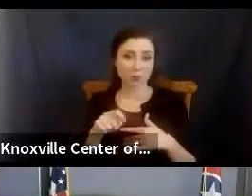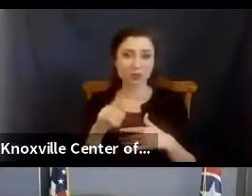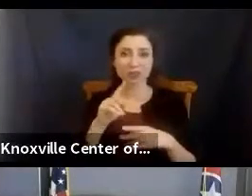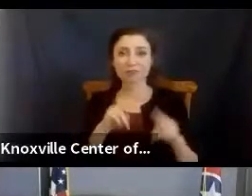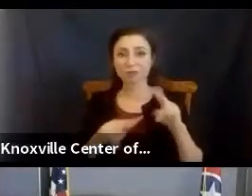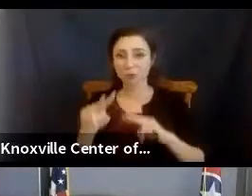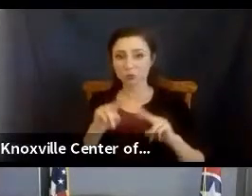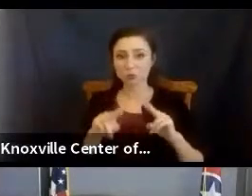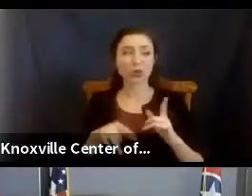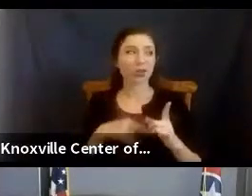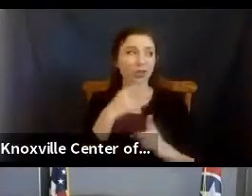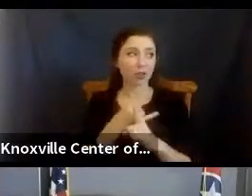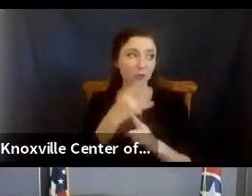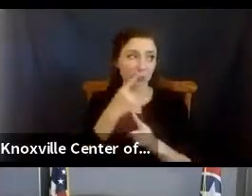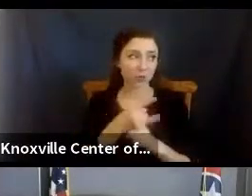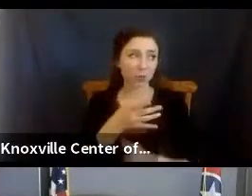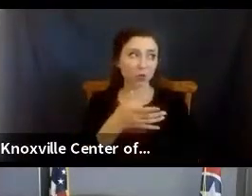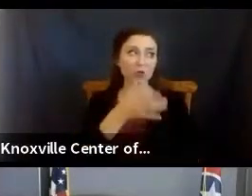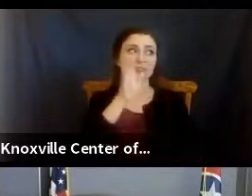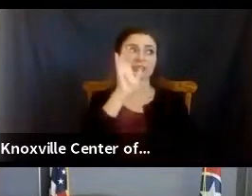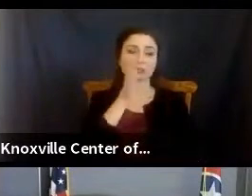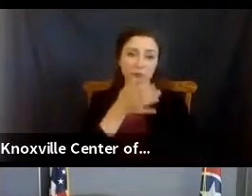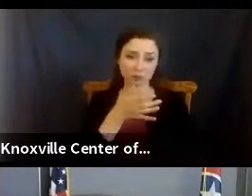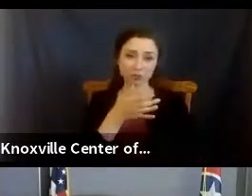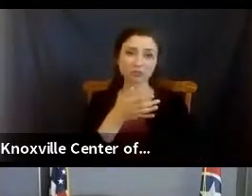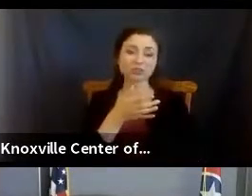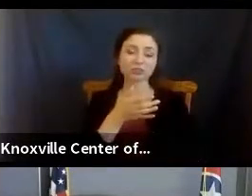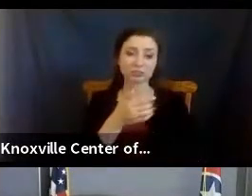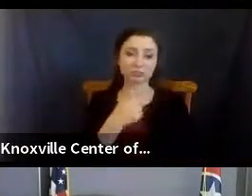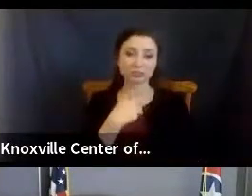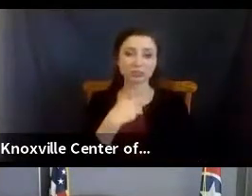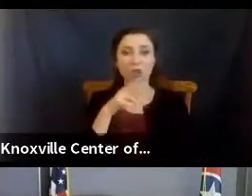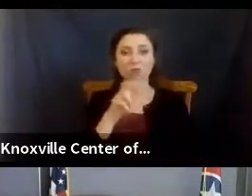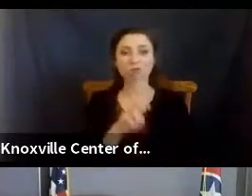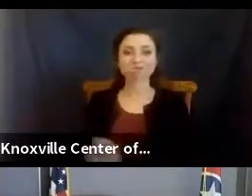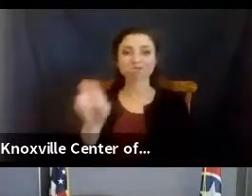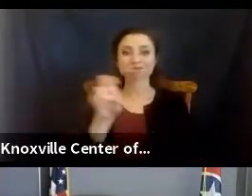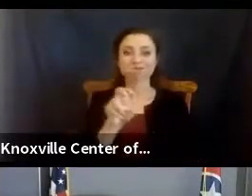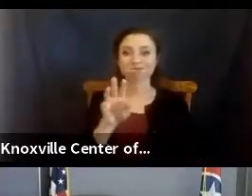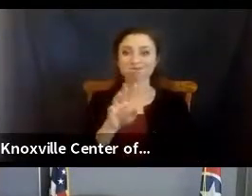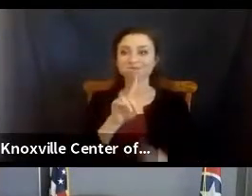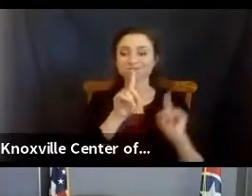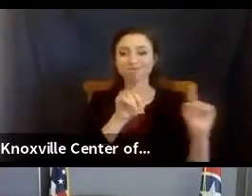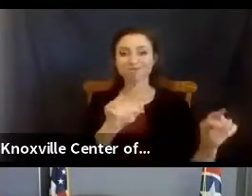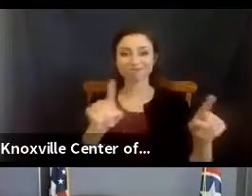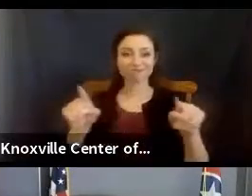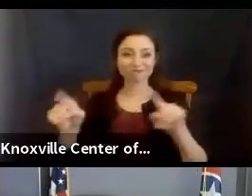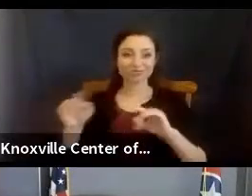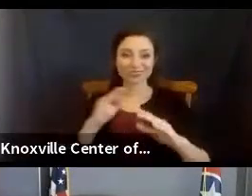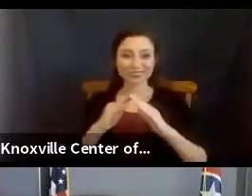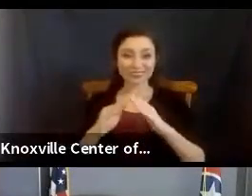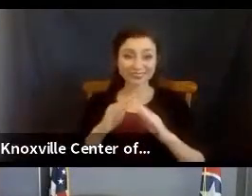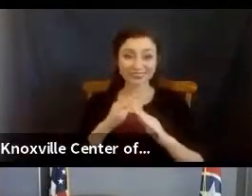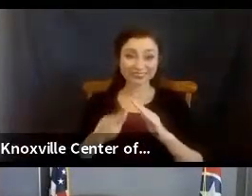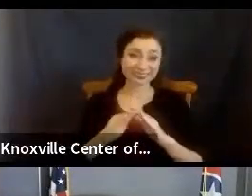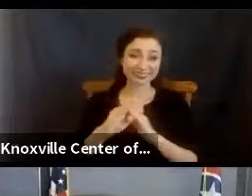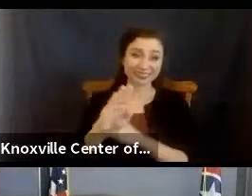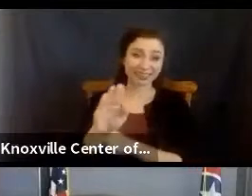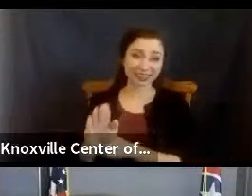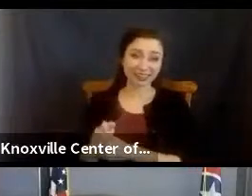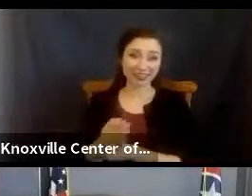consumption. I took a field trip on Saturday night across the city late and was able